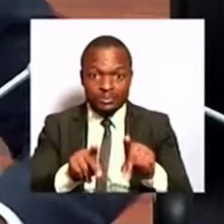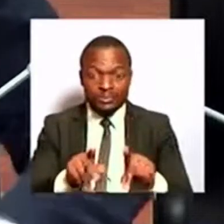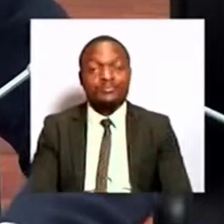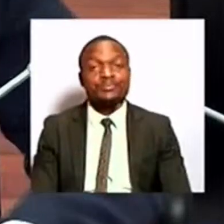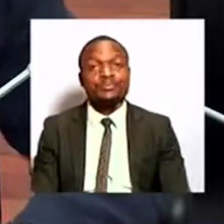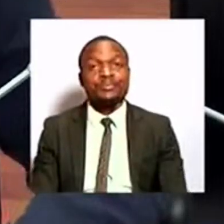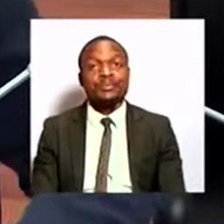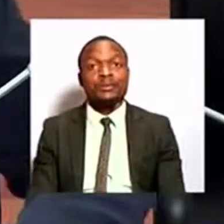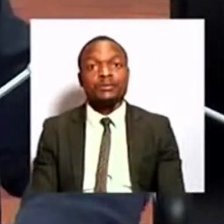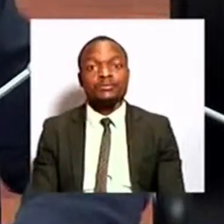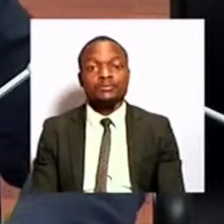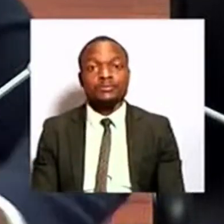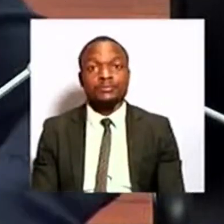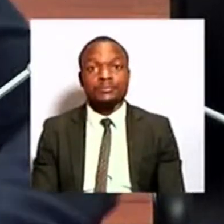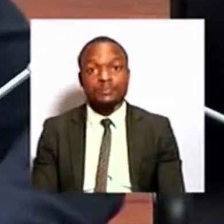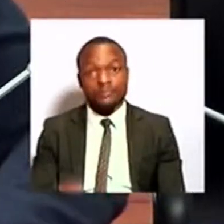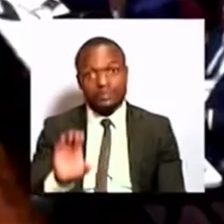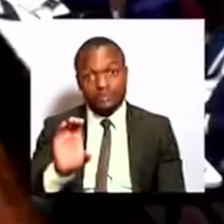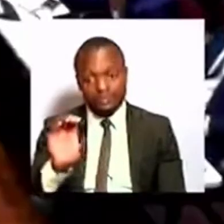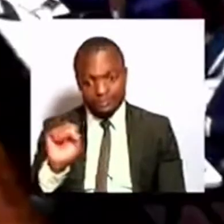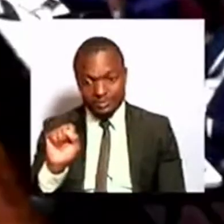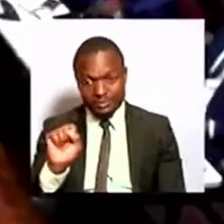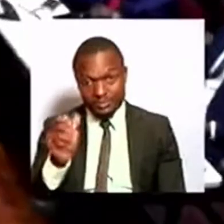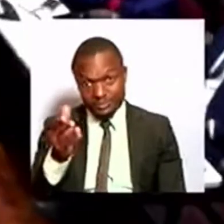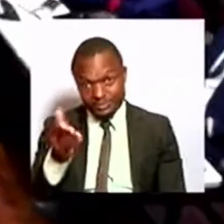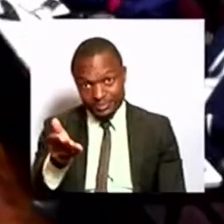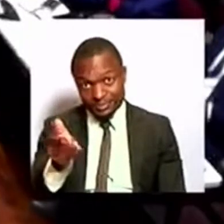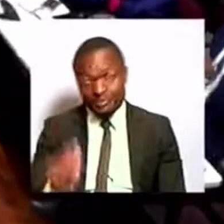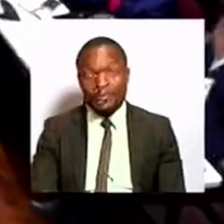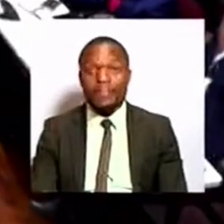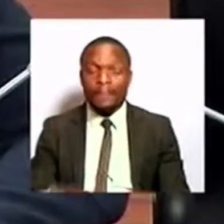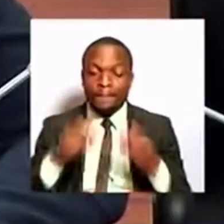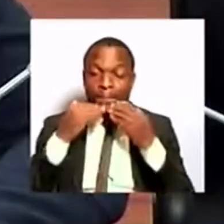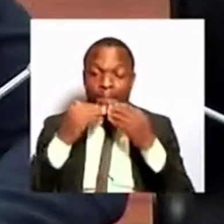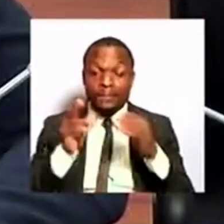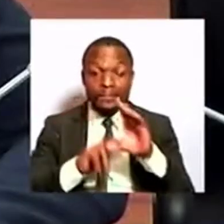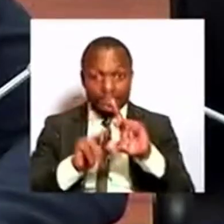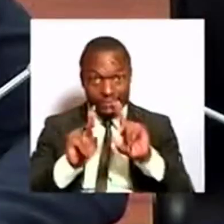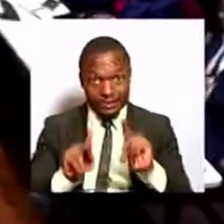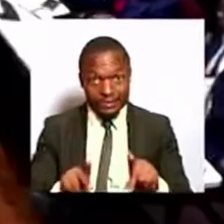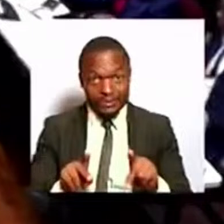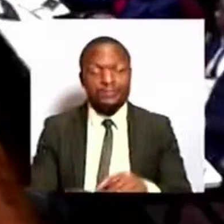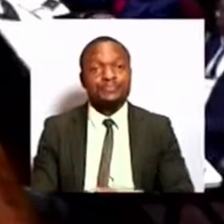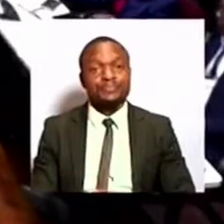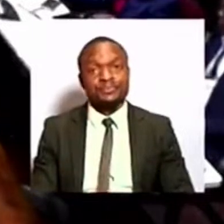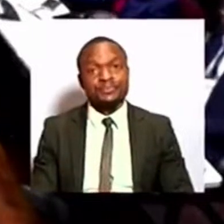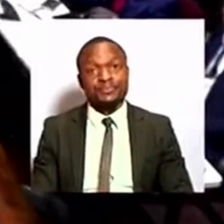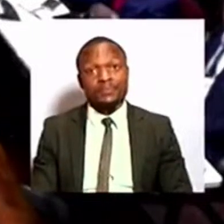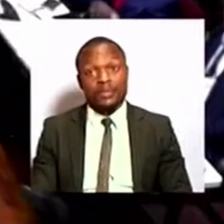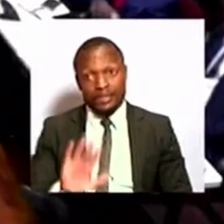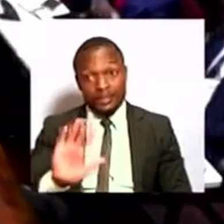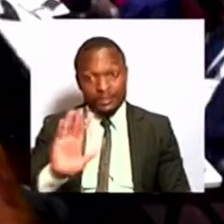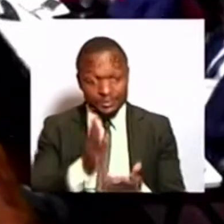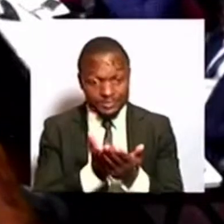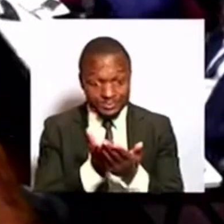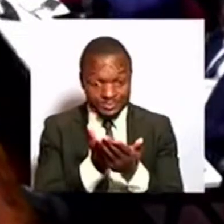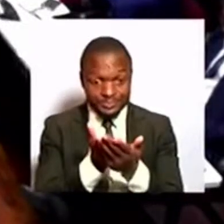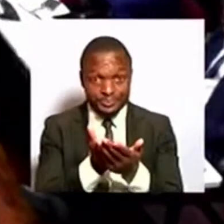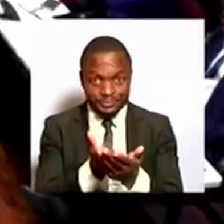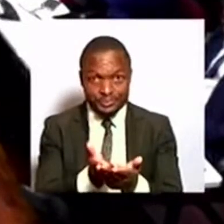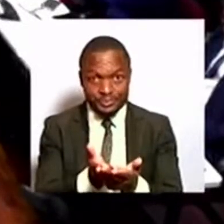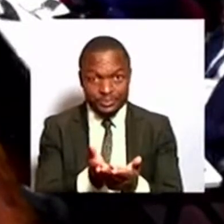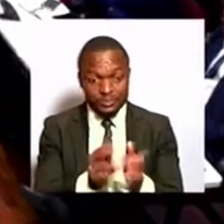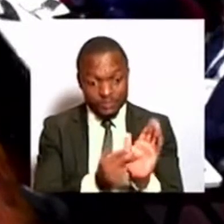Yes. Thank you, Chair. In our submission, Chair, we